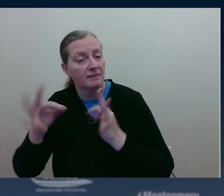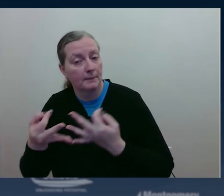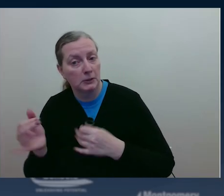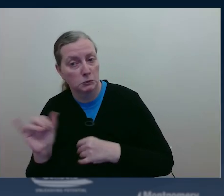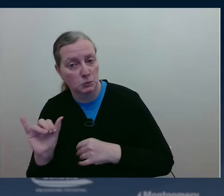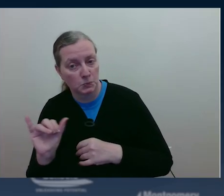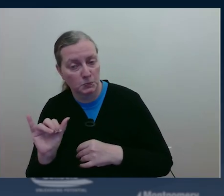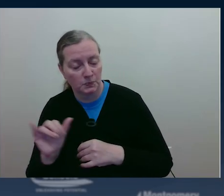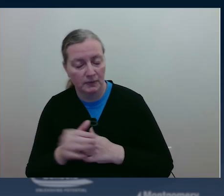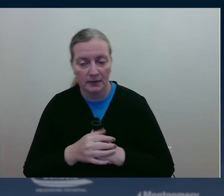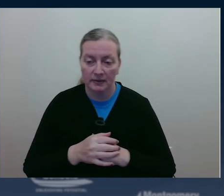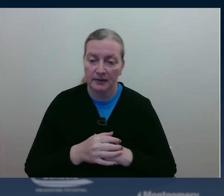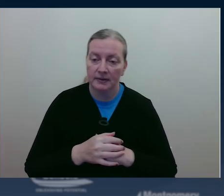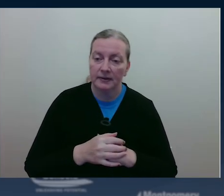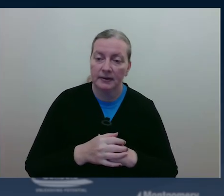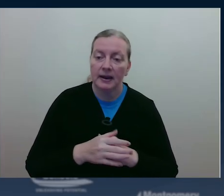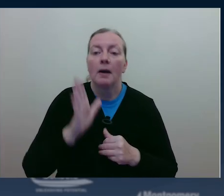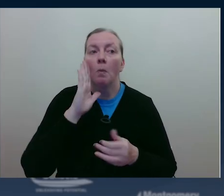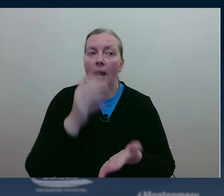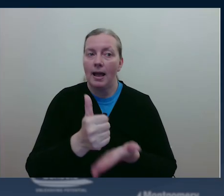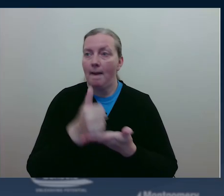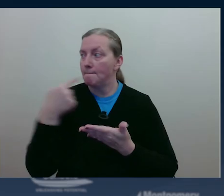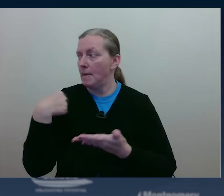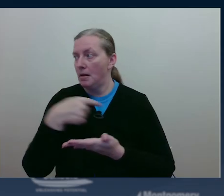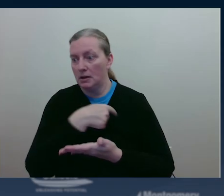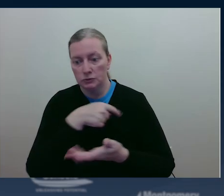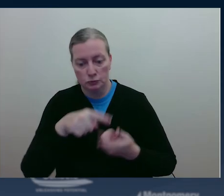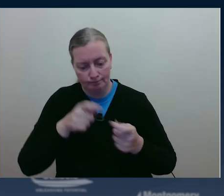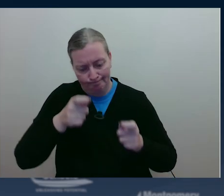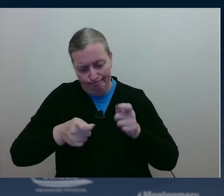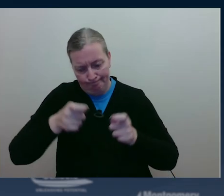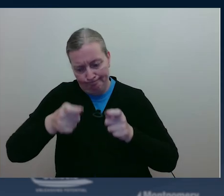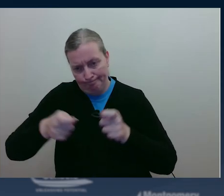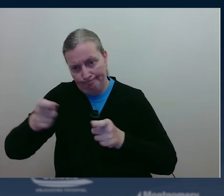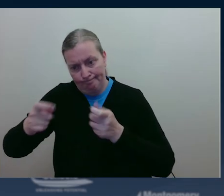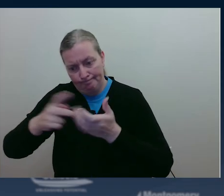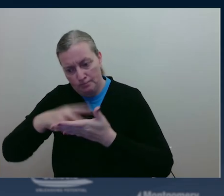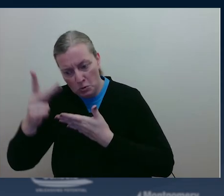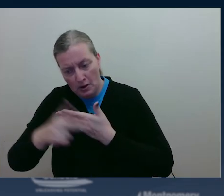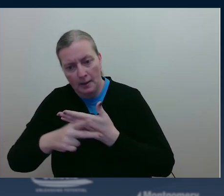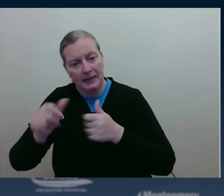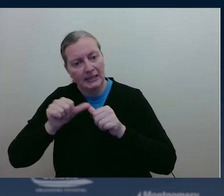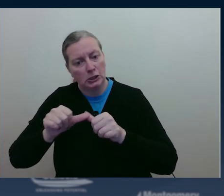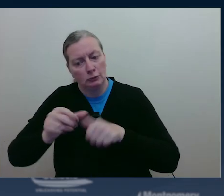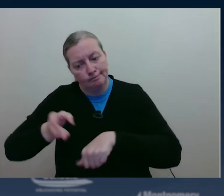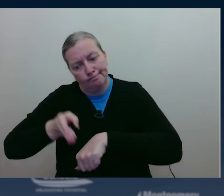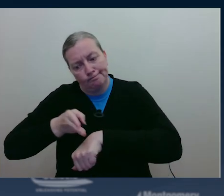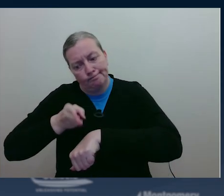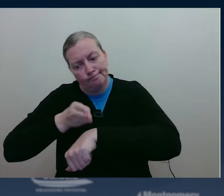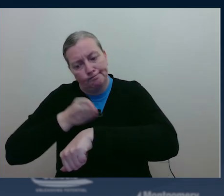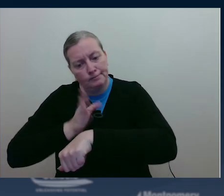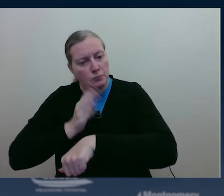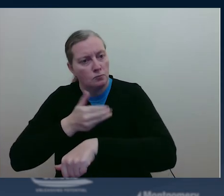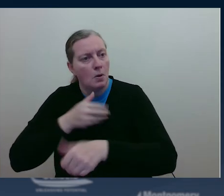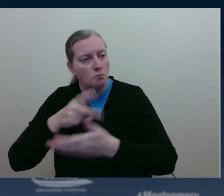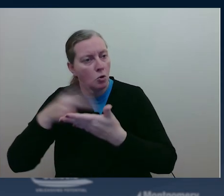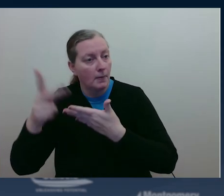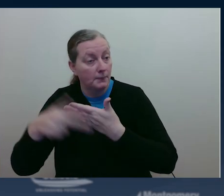the program as we continue to build and make improve on the program each year. Thank